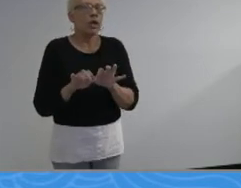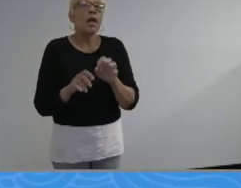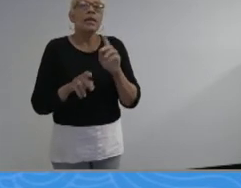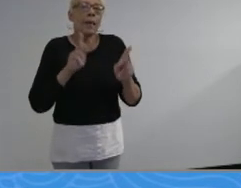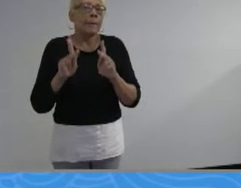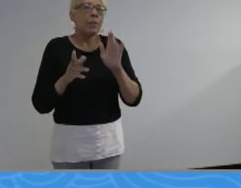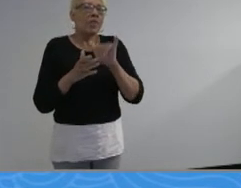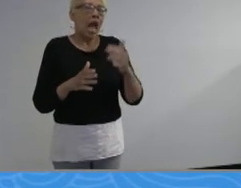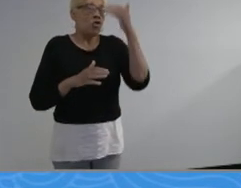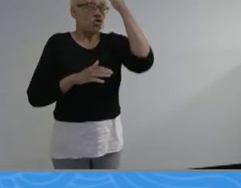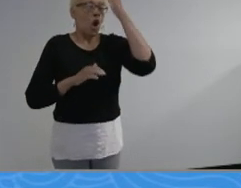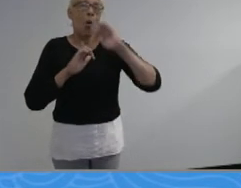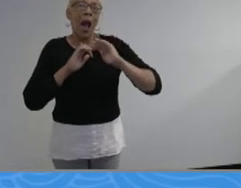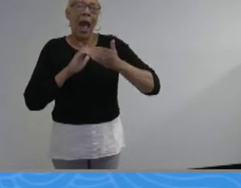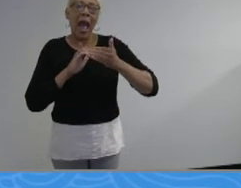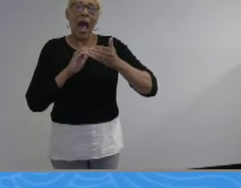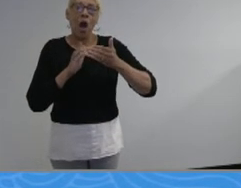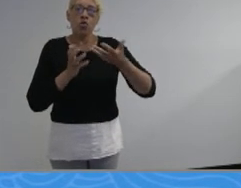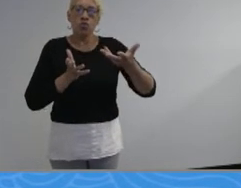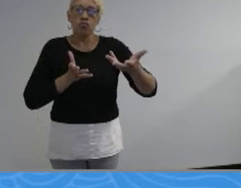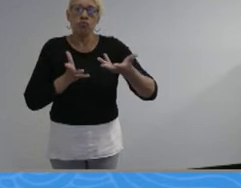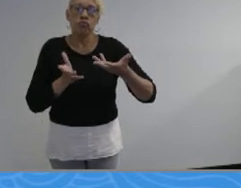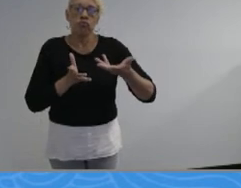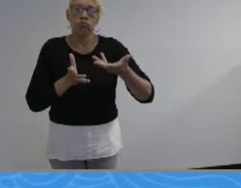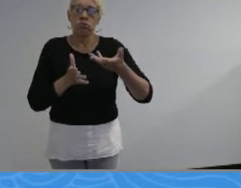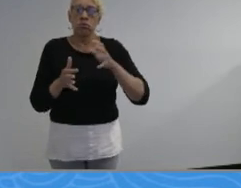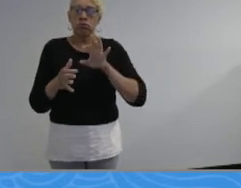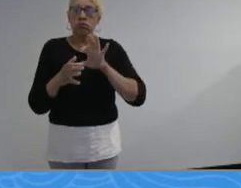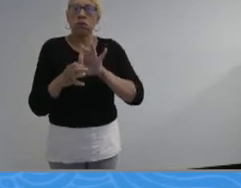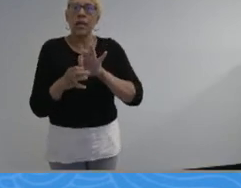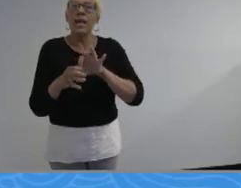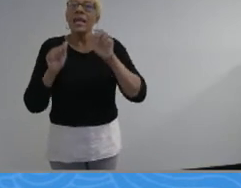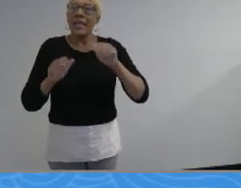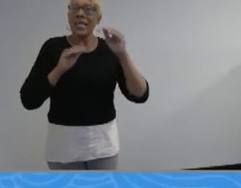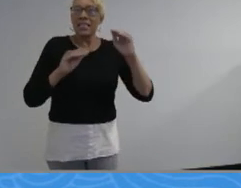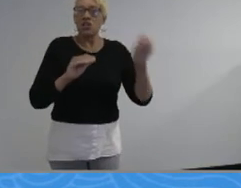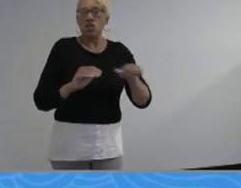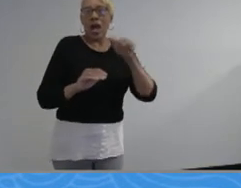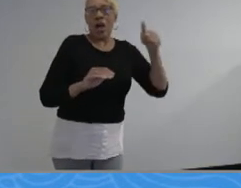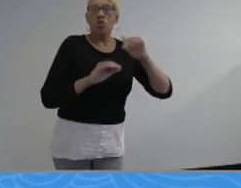who know how to build relationships can teach others how to do that. And so